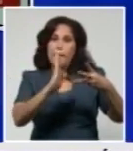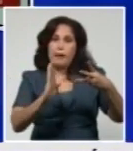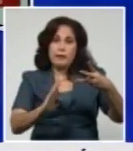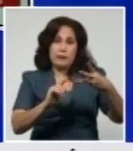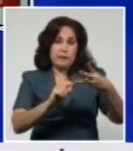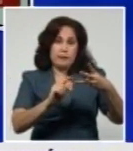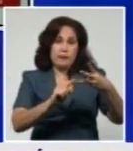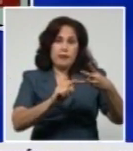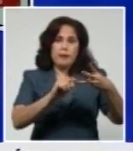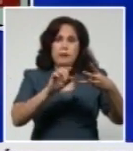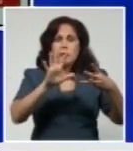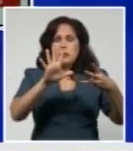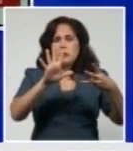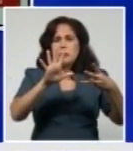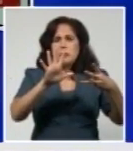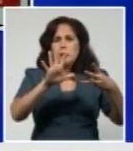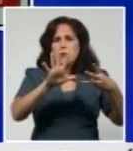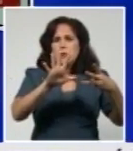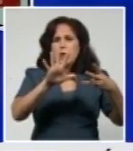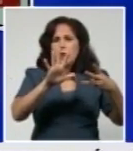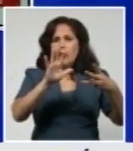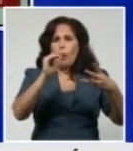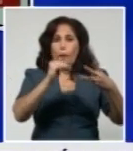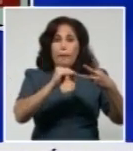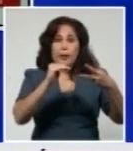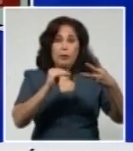1,340,409 confirmed cases and